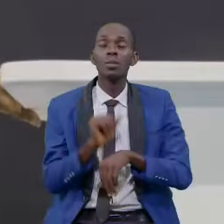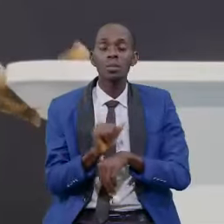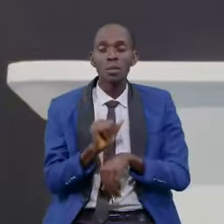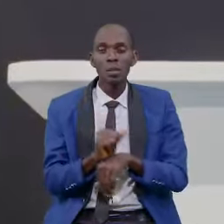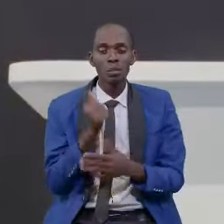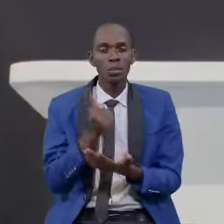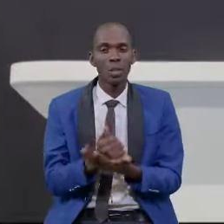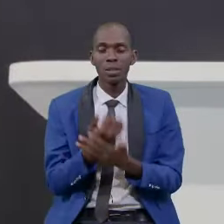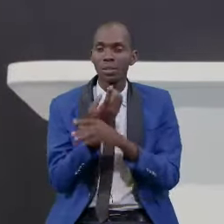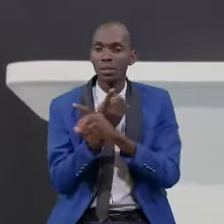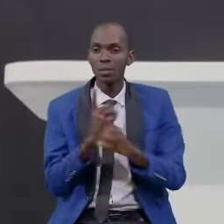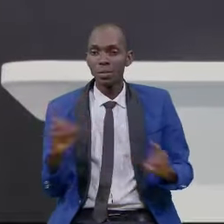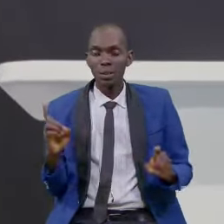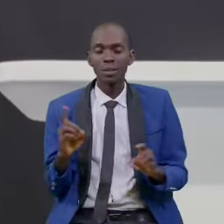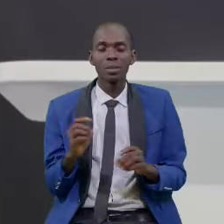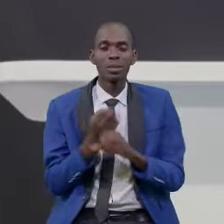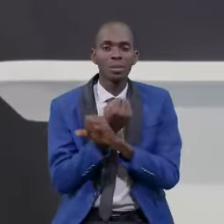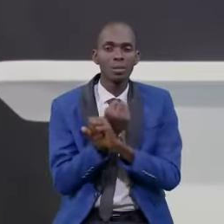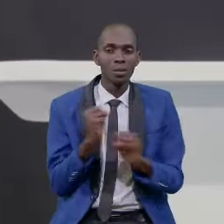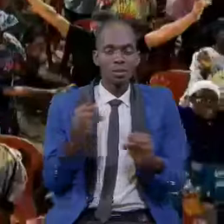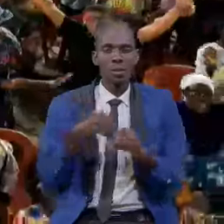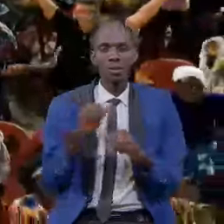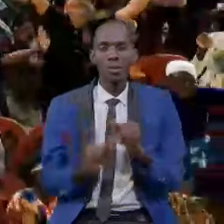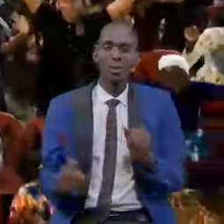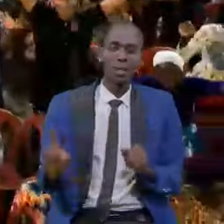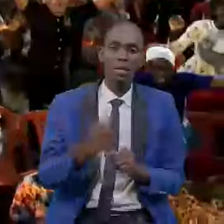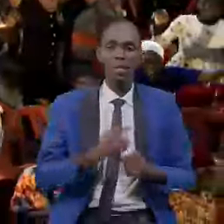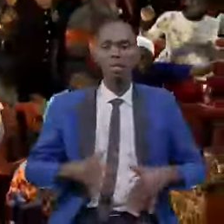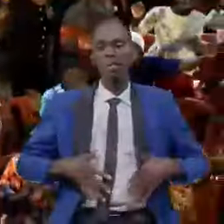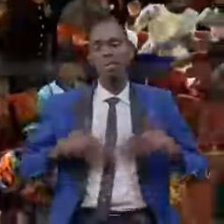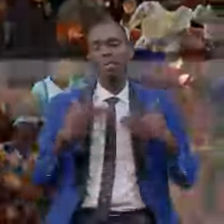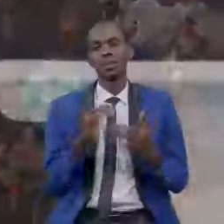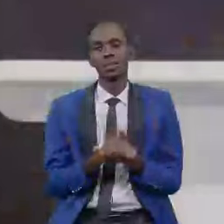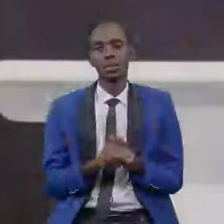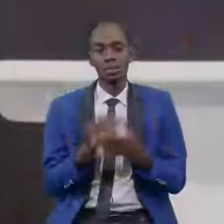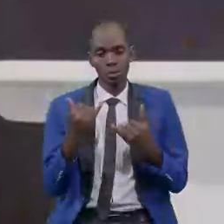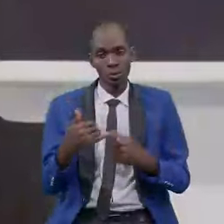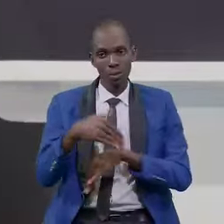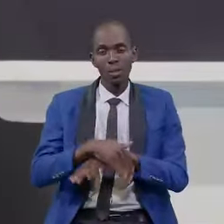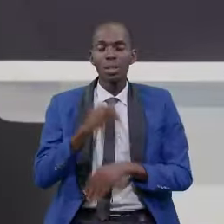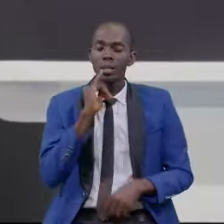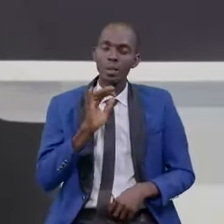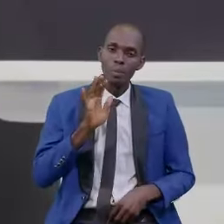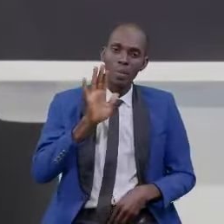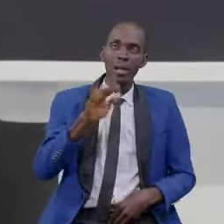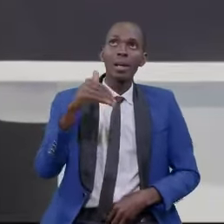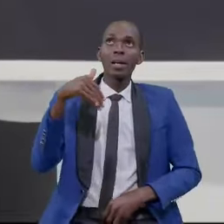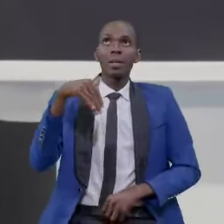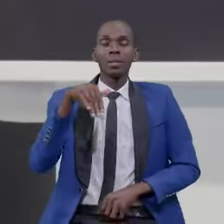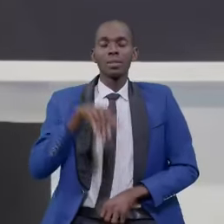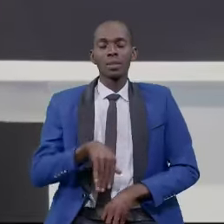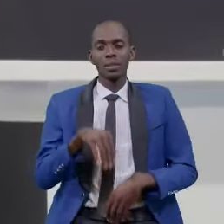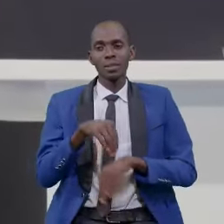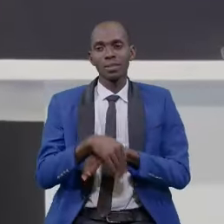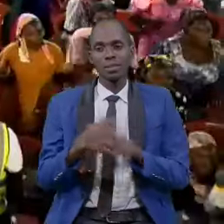deliverance, salvation in every life. Tonight is your night. Who am I